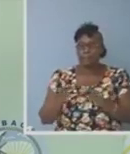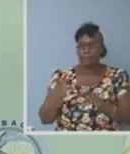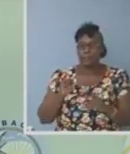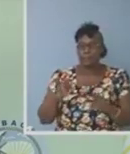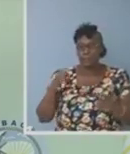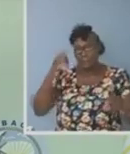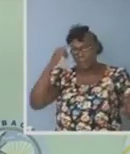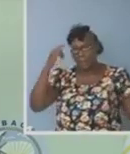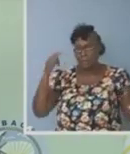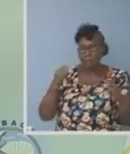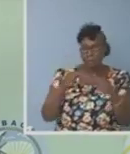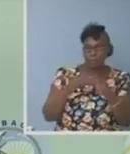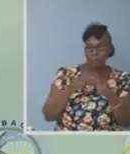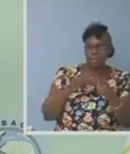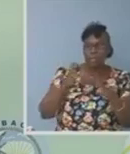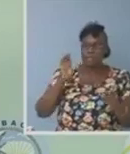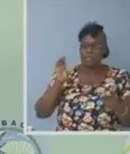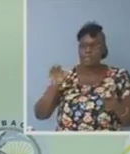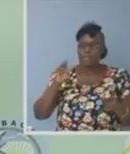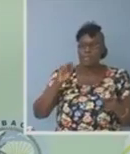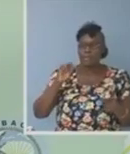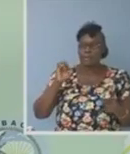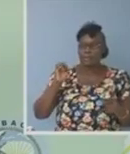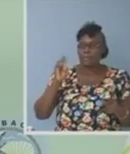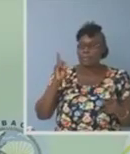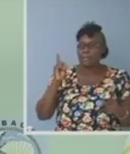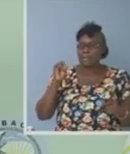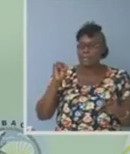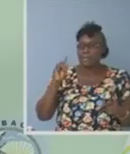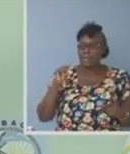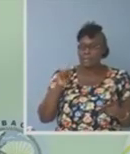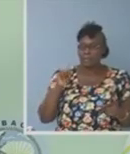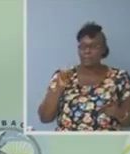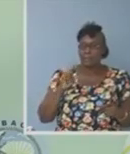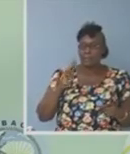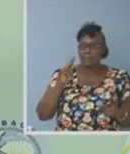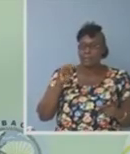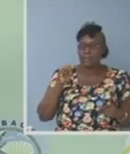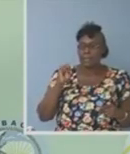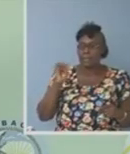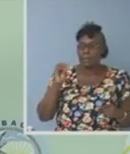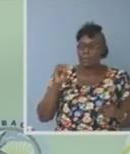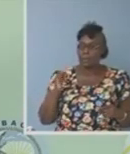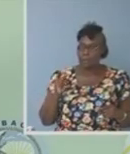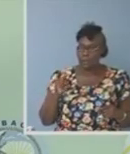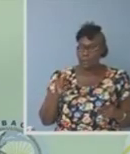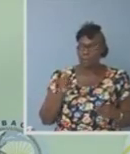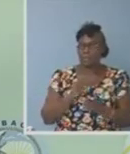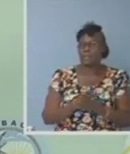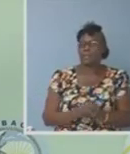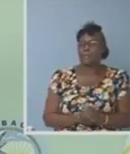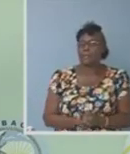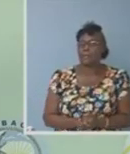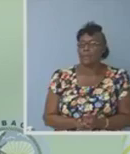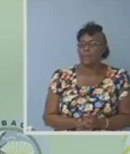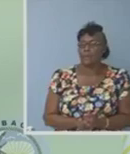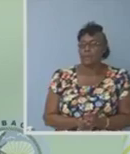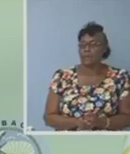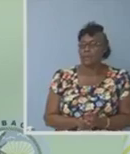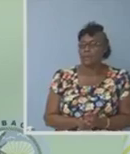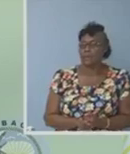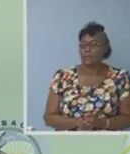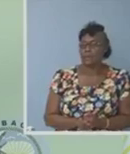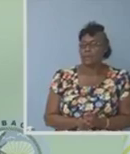to engage the credit union in a liquidity support program through the credit